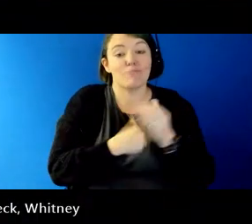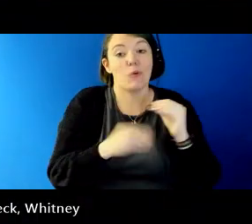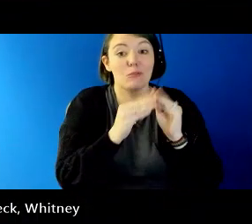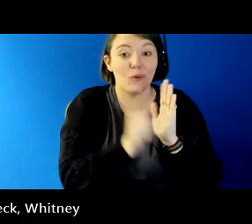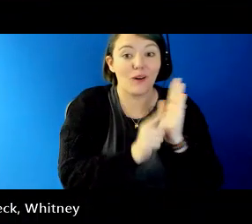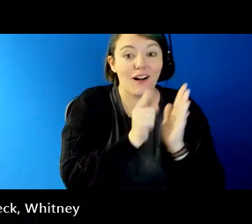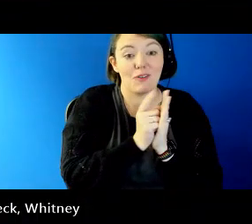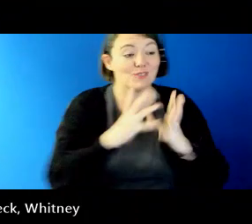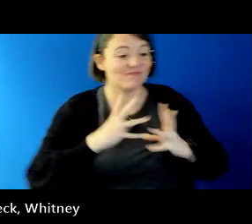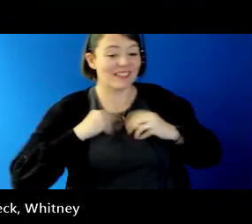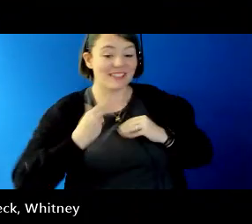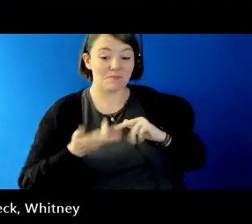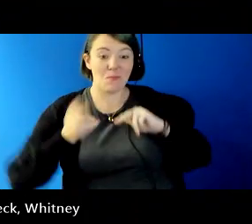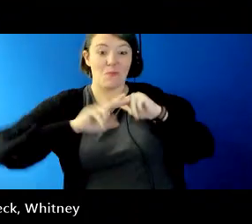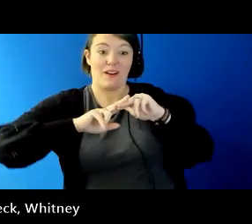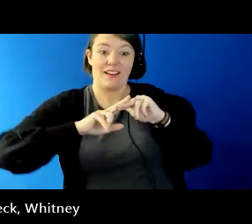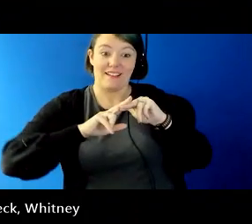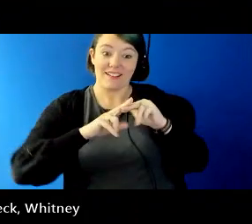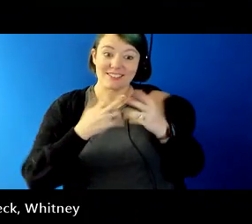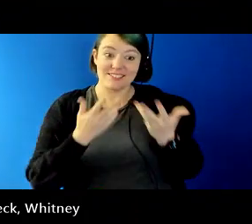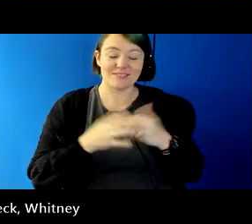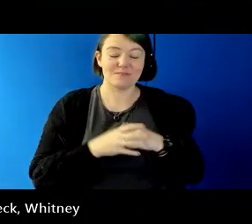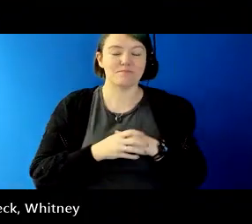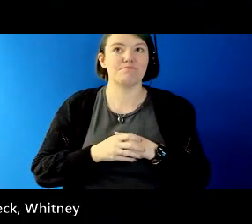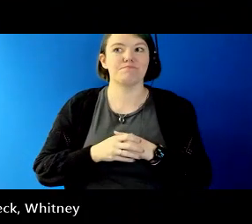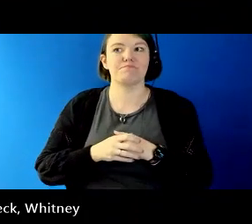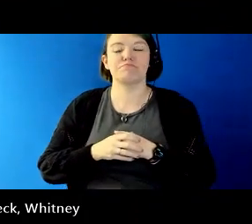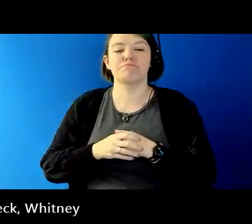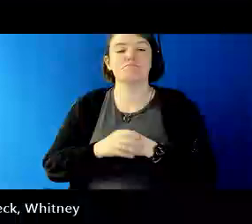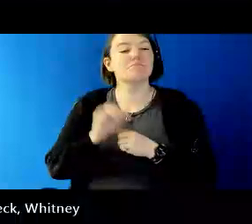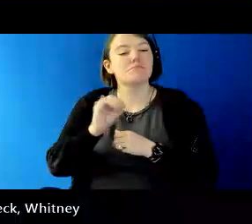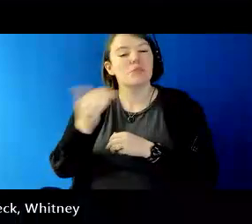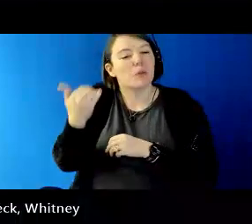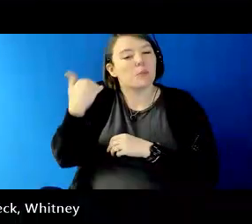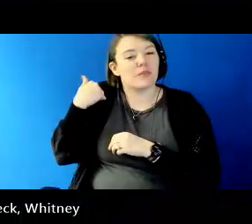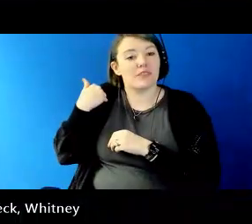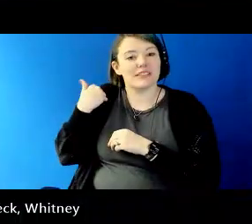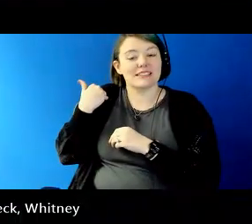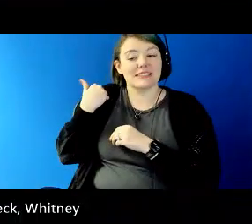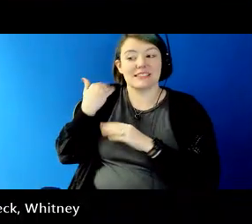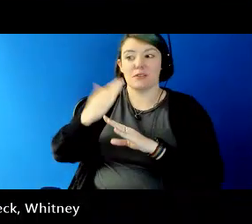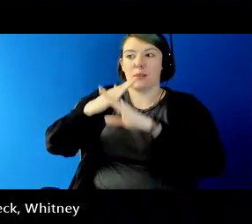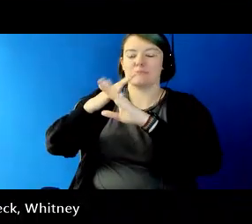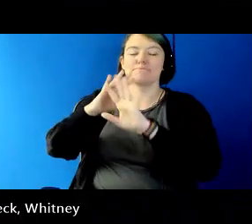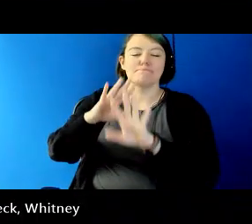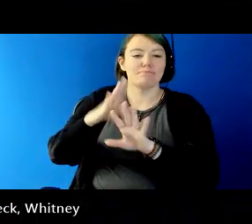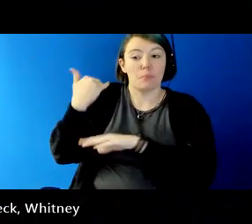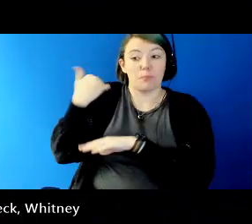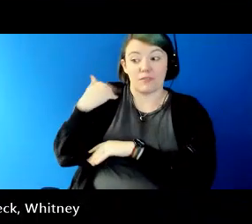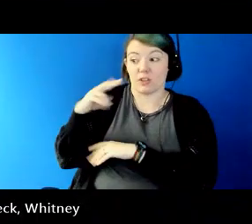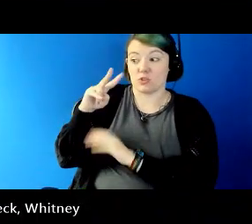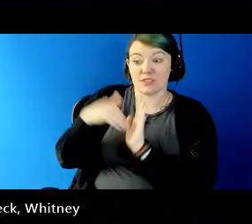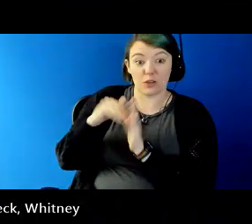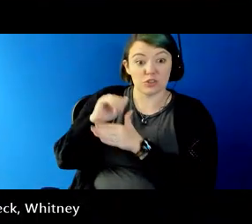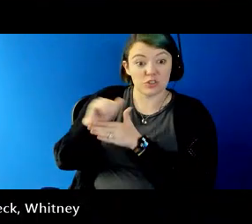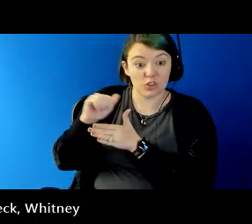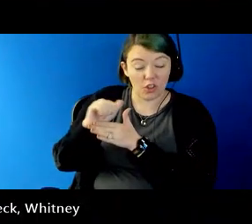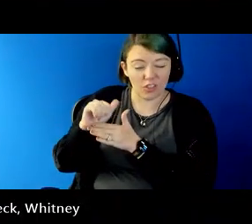for stable account is it removes the barrier. So previously, if you had over $2,000, if you're on SSI and you have